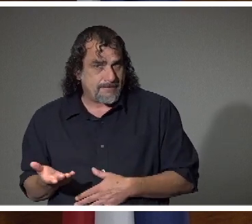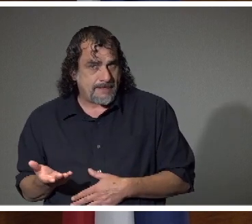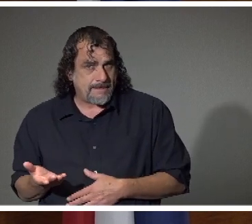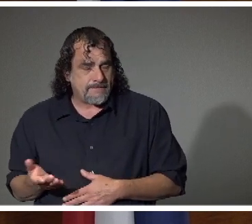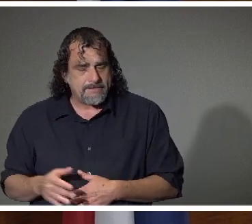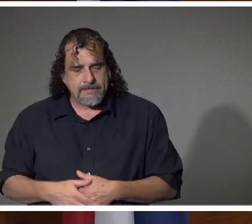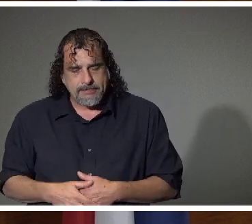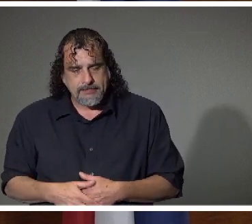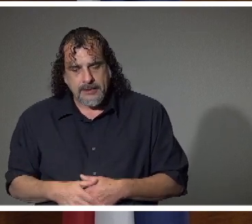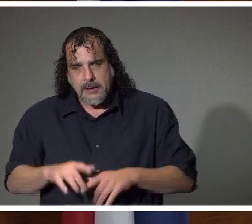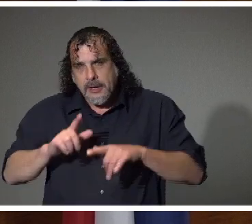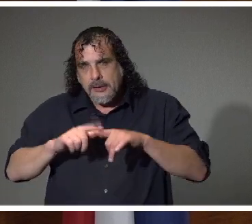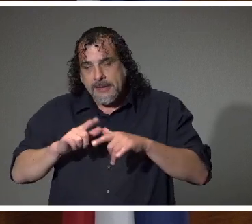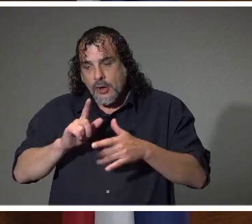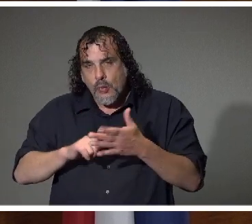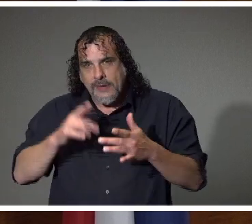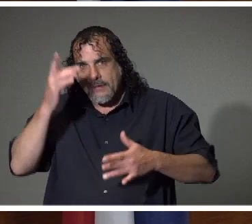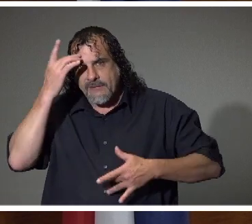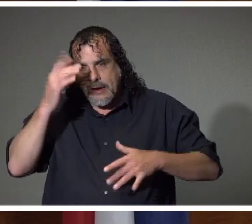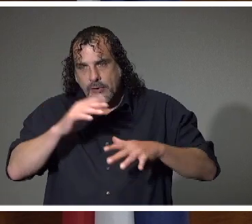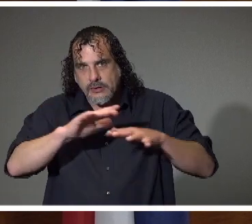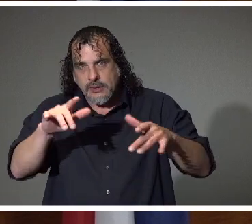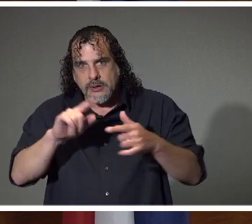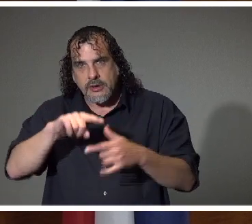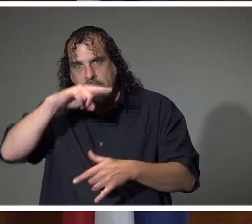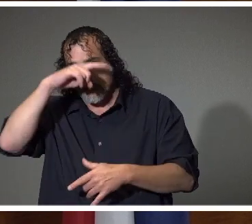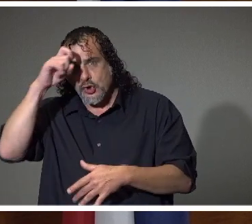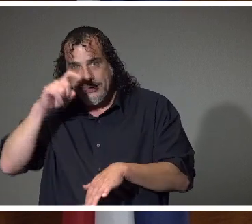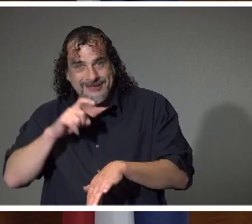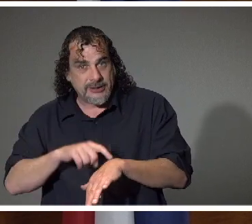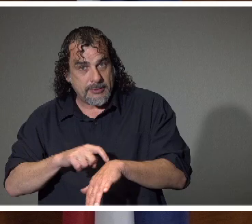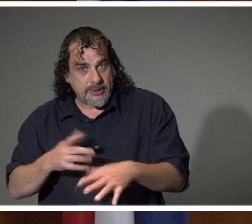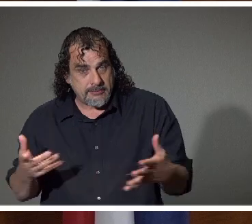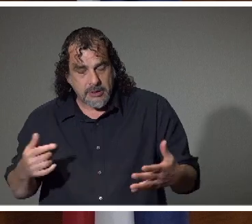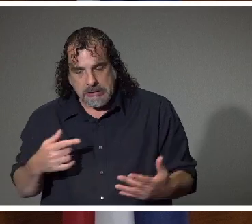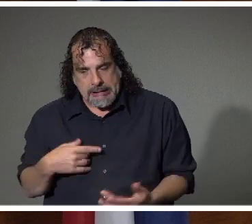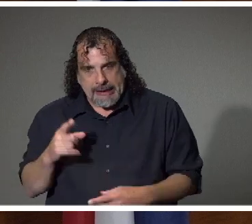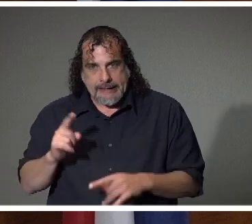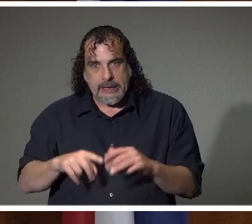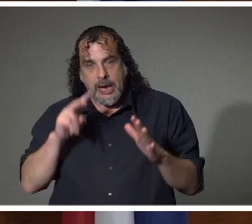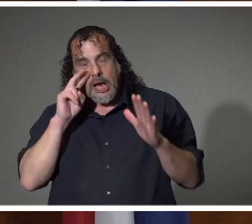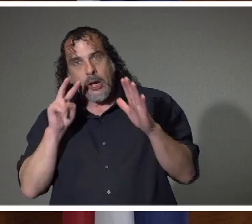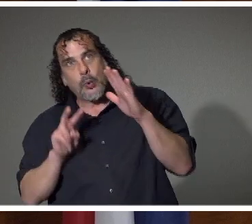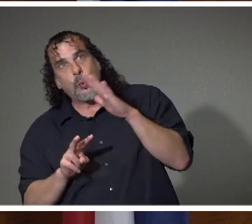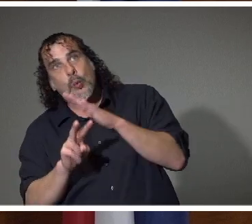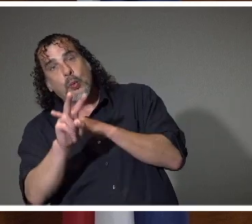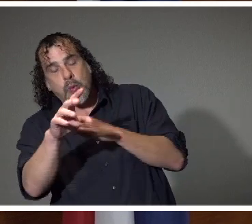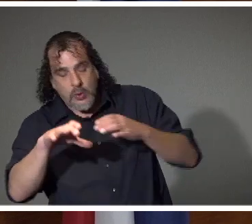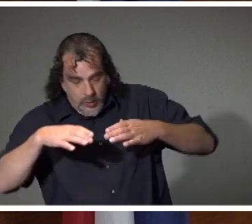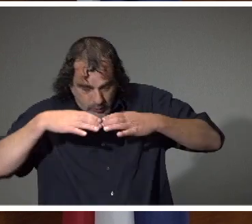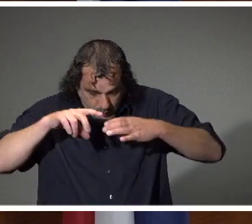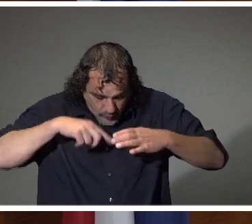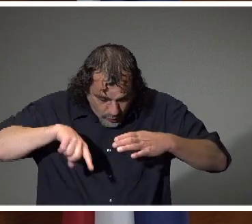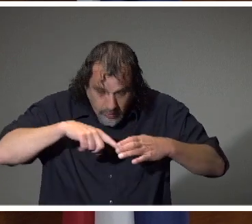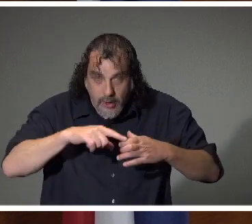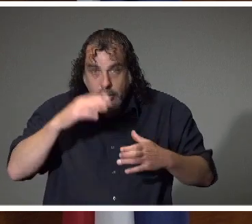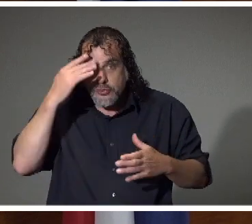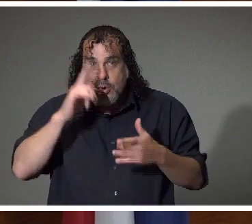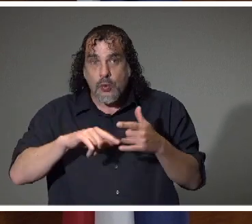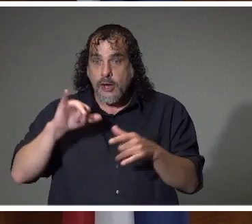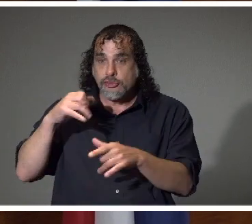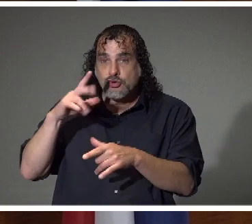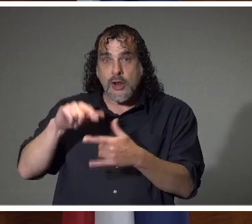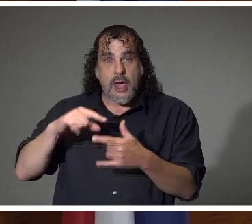what the virus does during the summer months. I can't see into the future as to what July looks like. Many